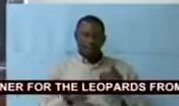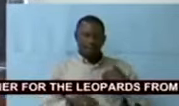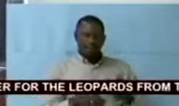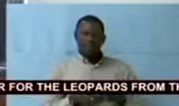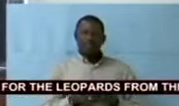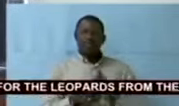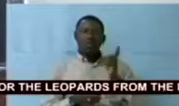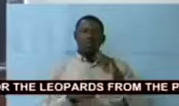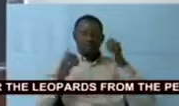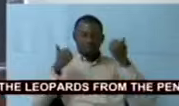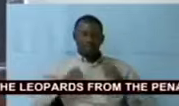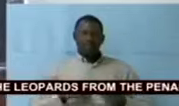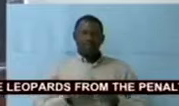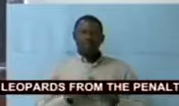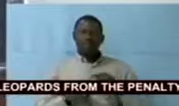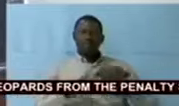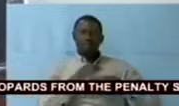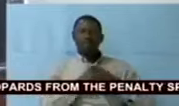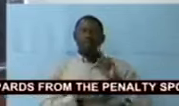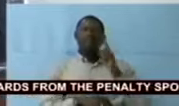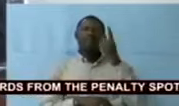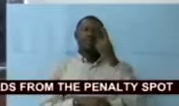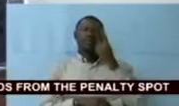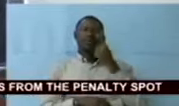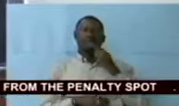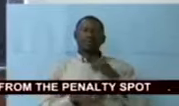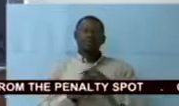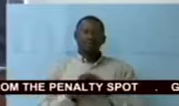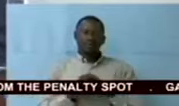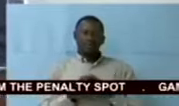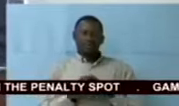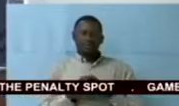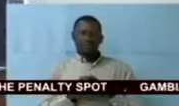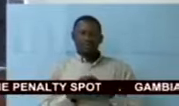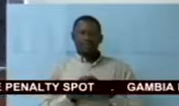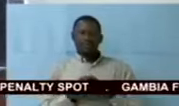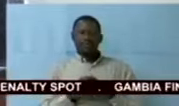What happened? What happened in the first instance?